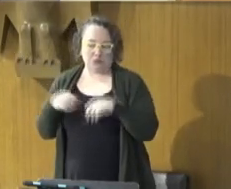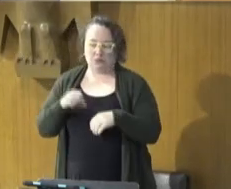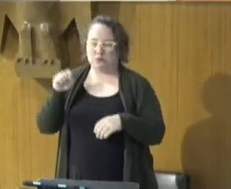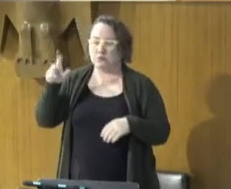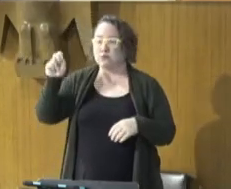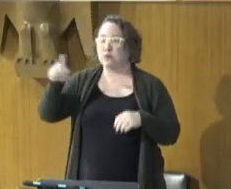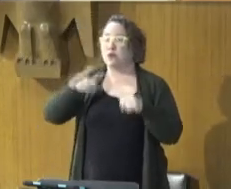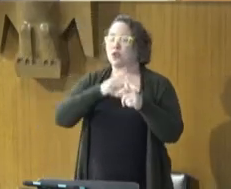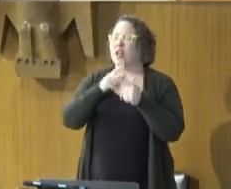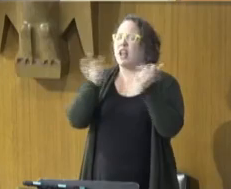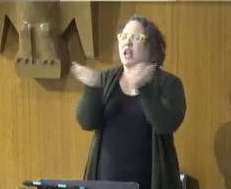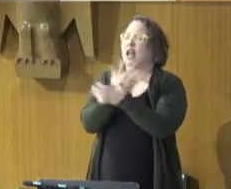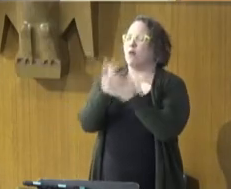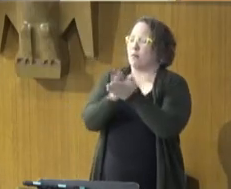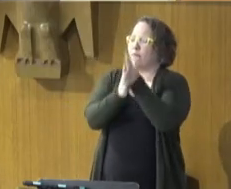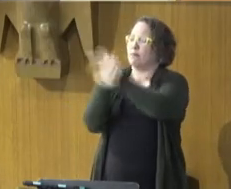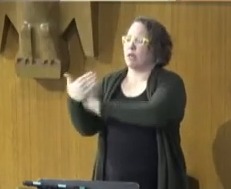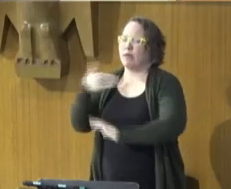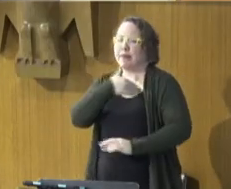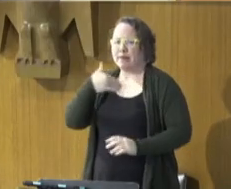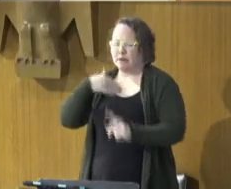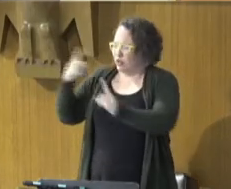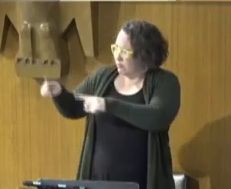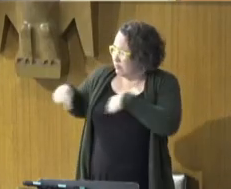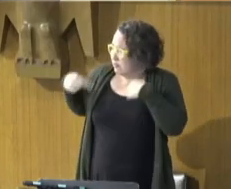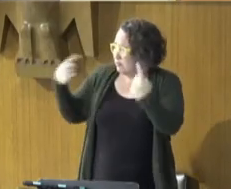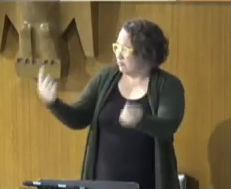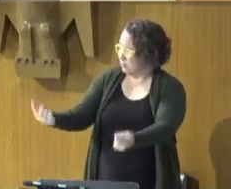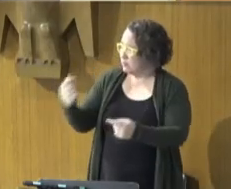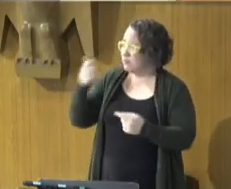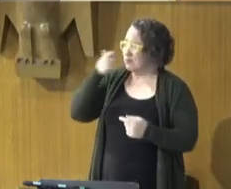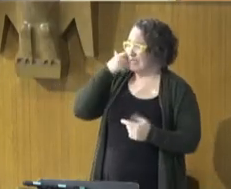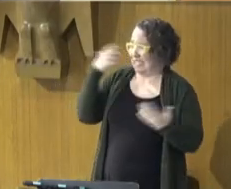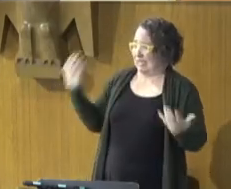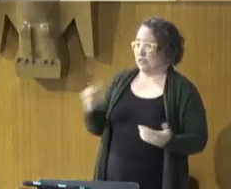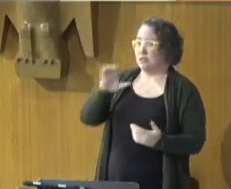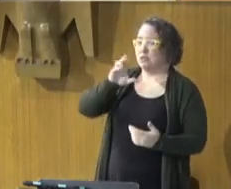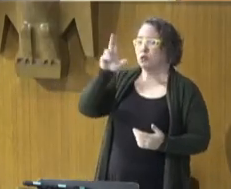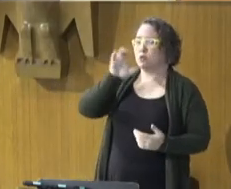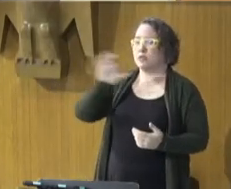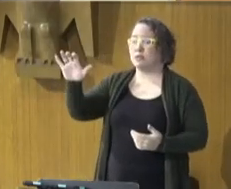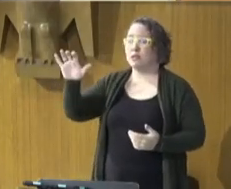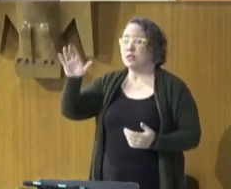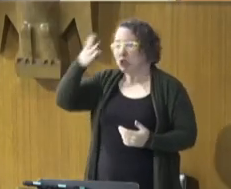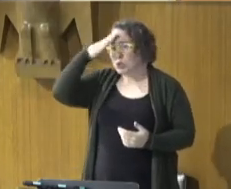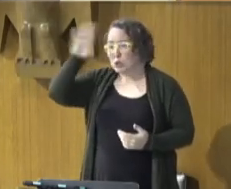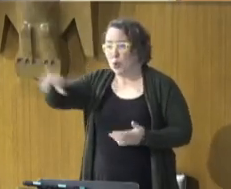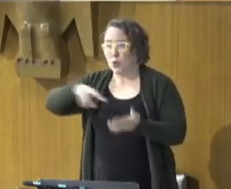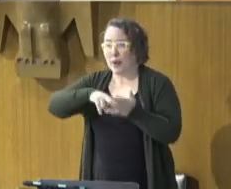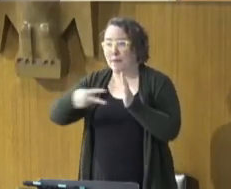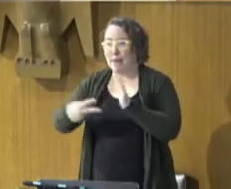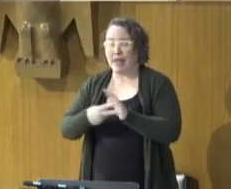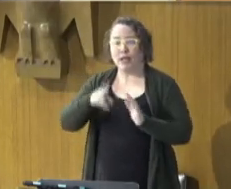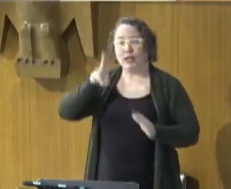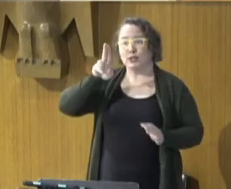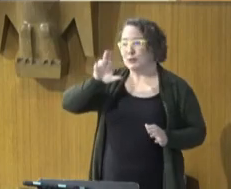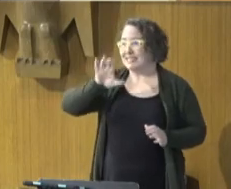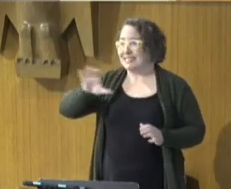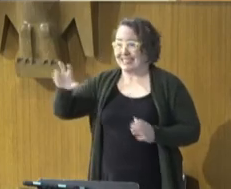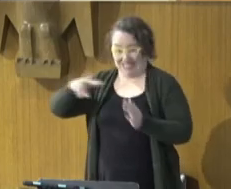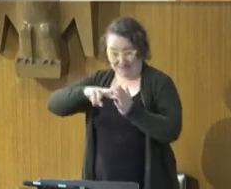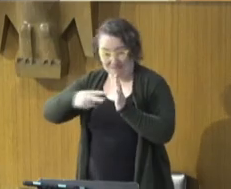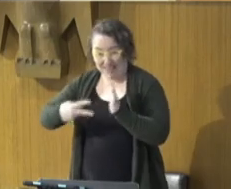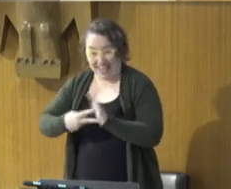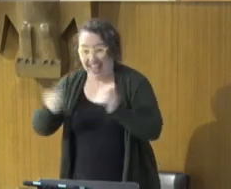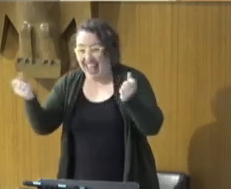member over the last 10 years, when you became a member, did you know what the United Church of Christ was as a denomination? Any